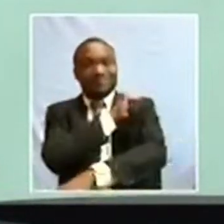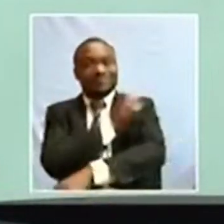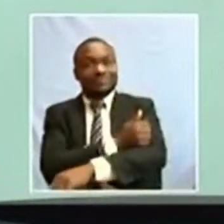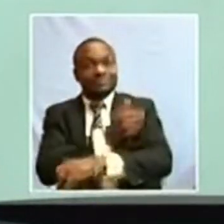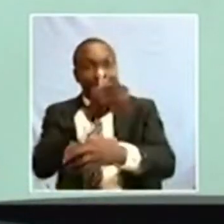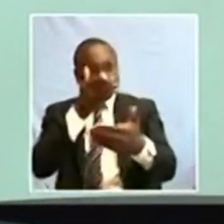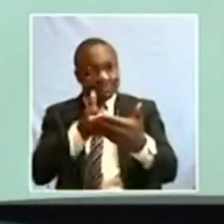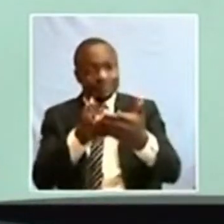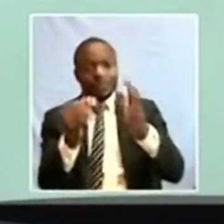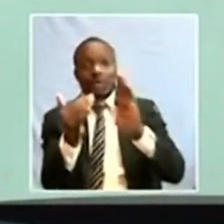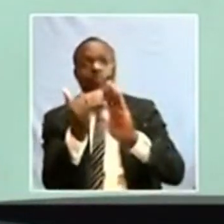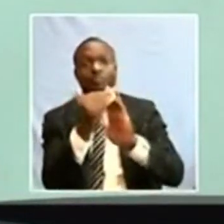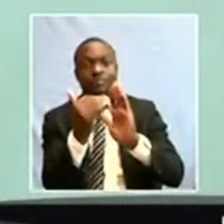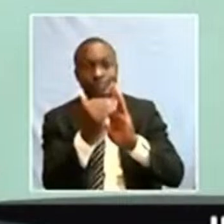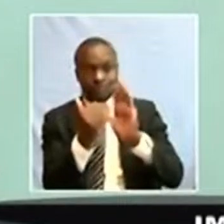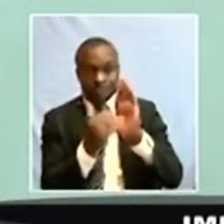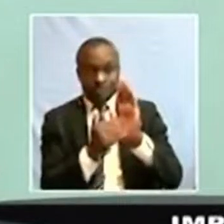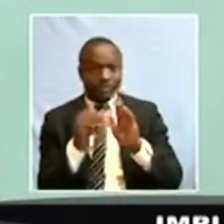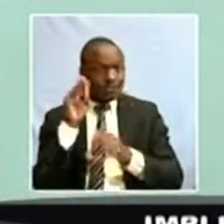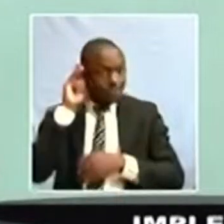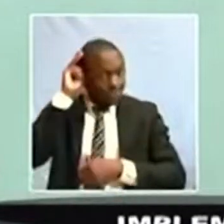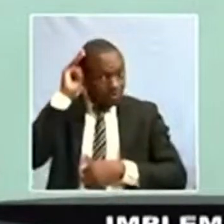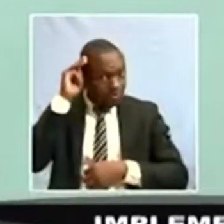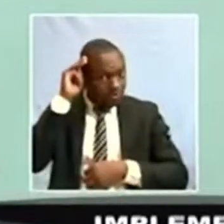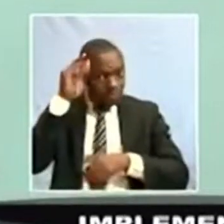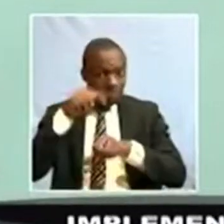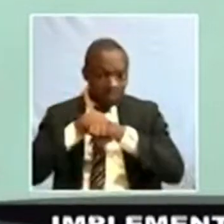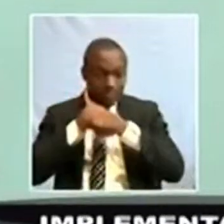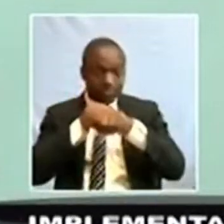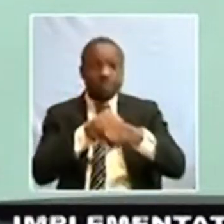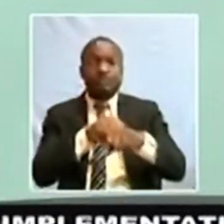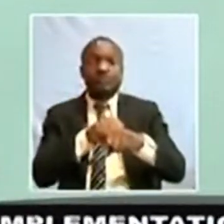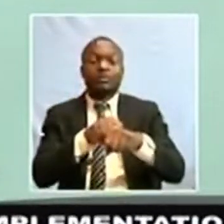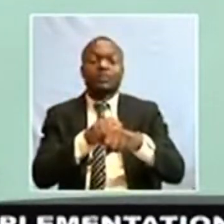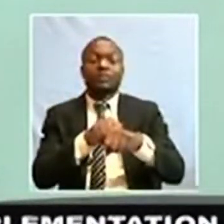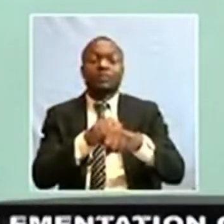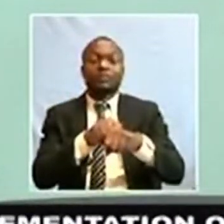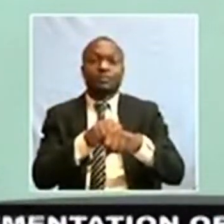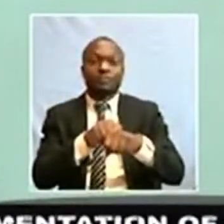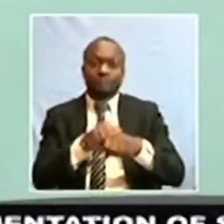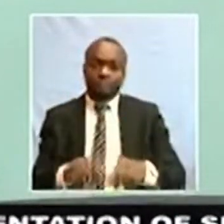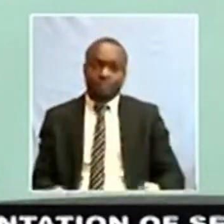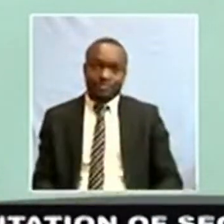these as follows. So we had the Minister of Transport and Logistics,